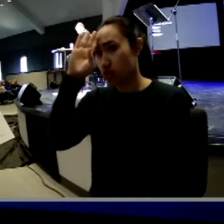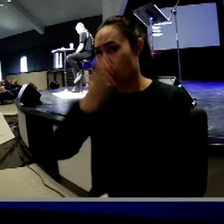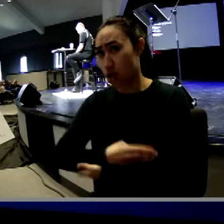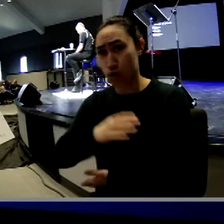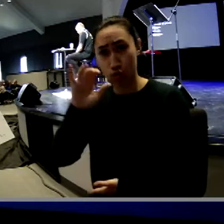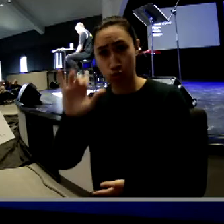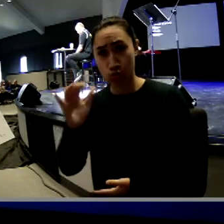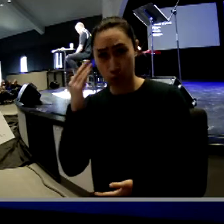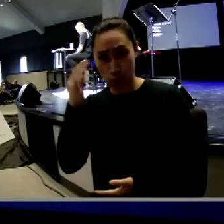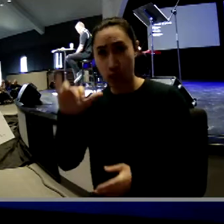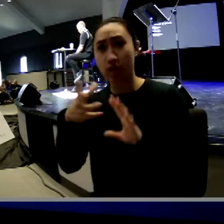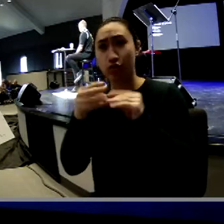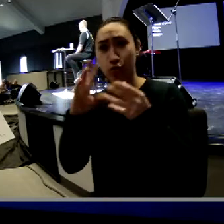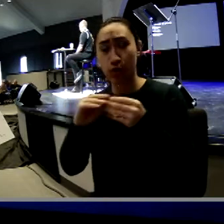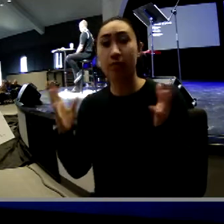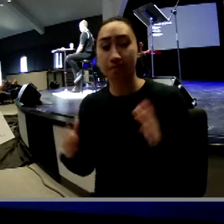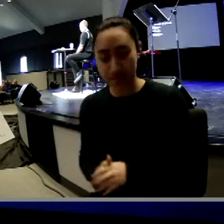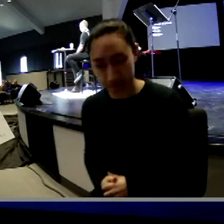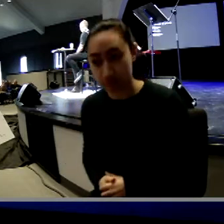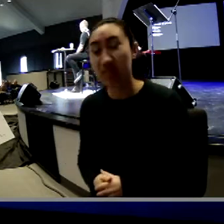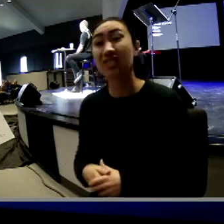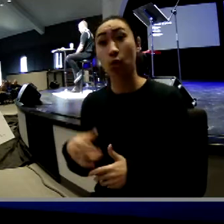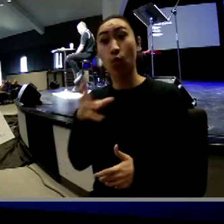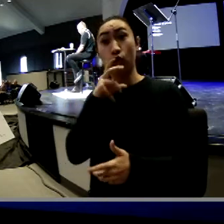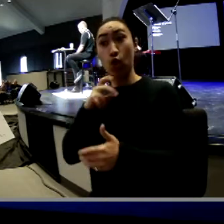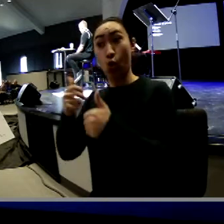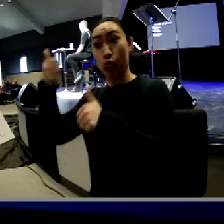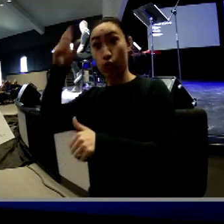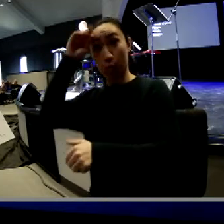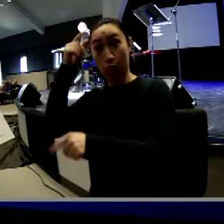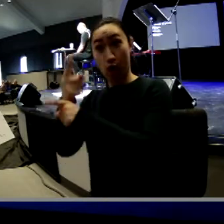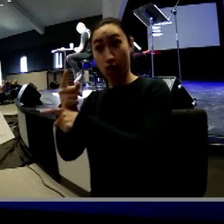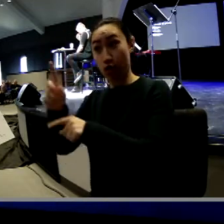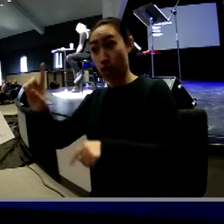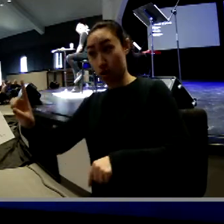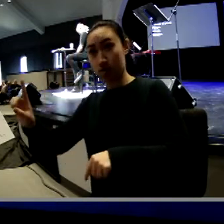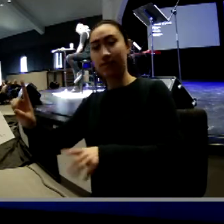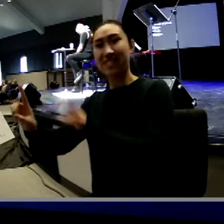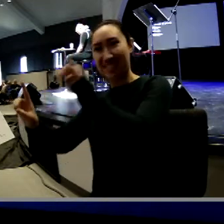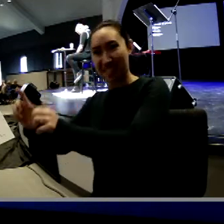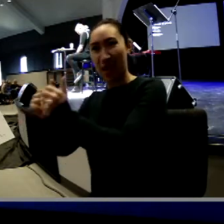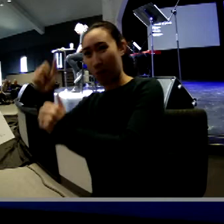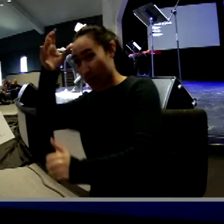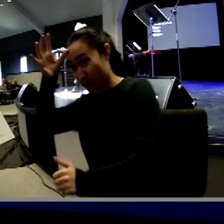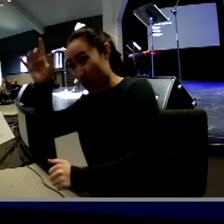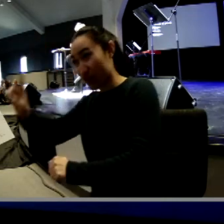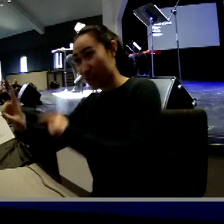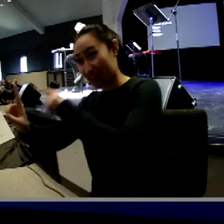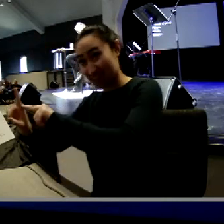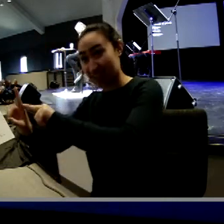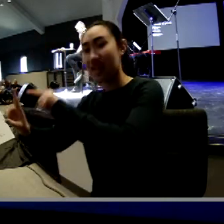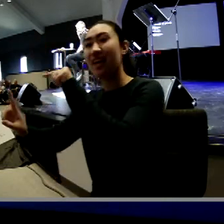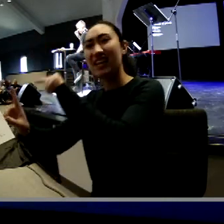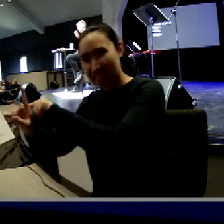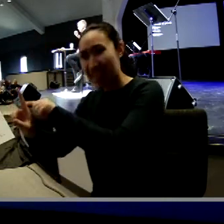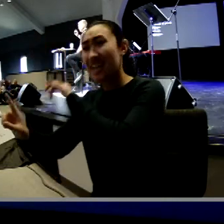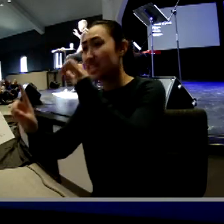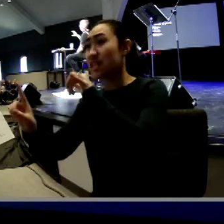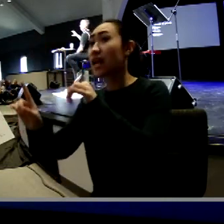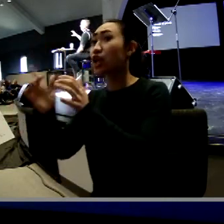true. Church growth, parable of the 10 talents. The master wasn't impressed